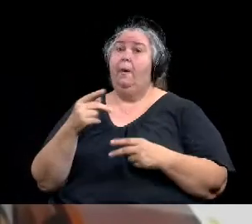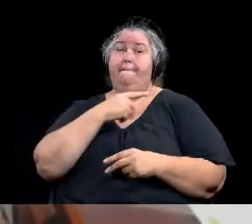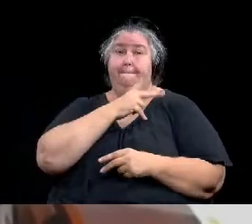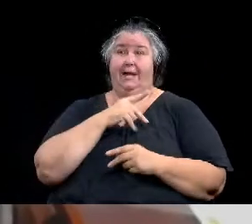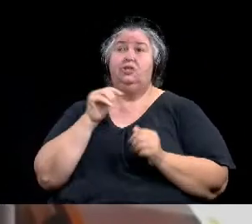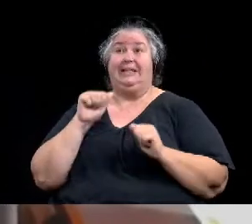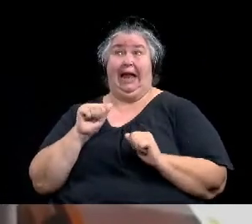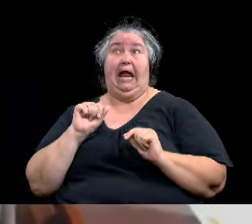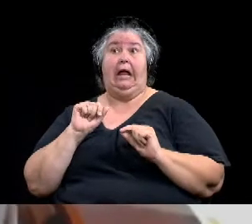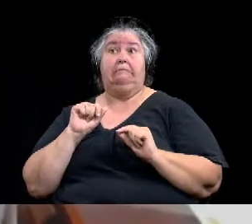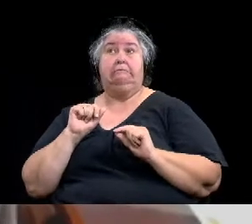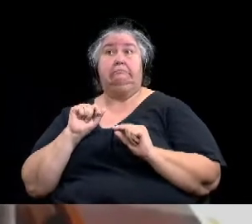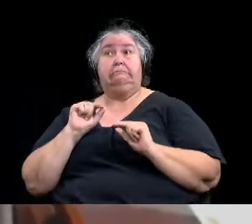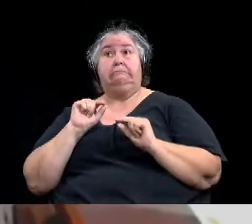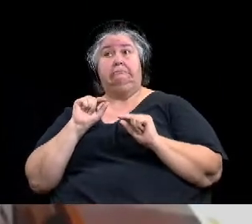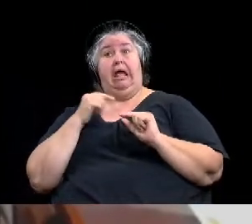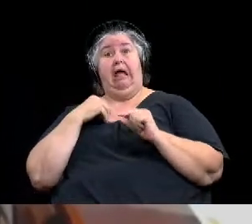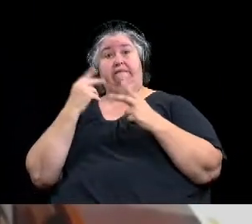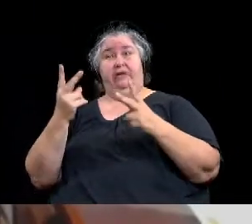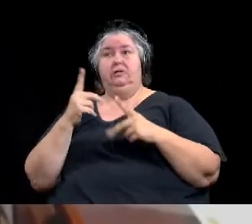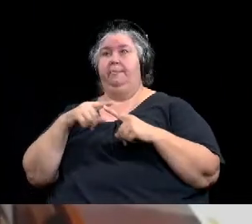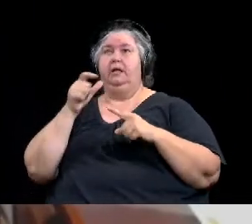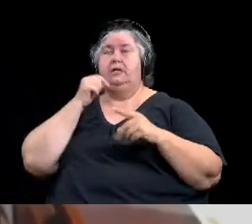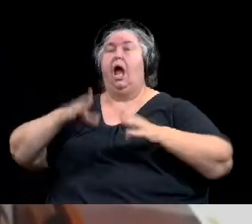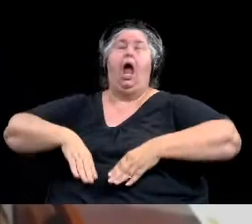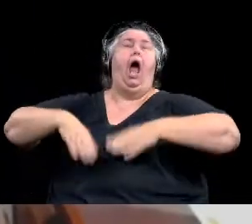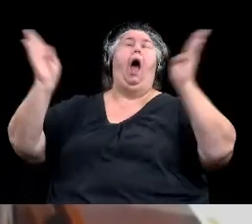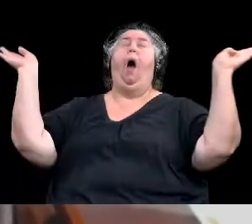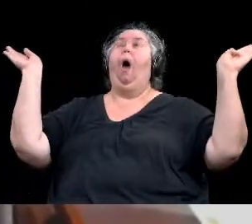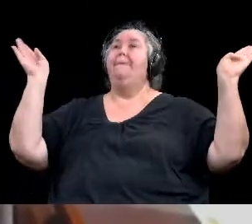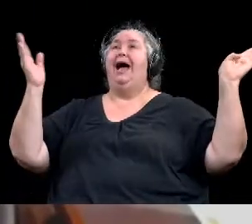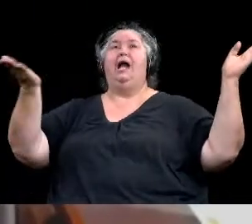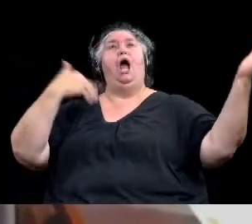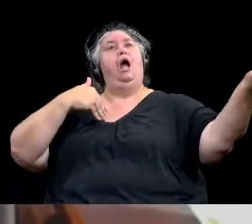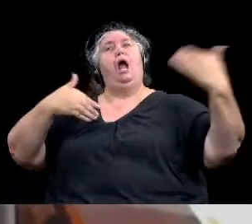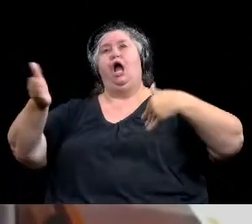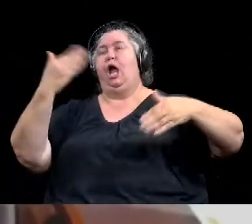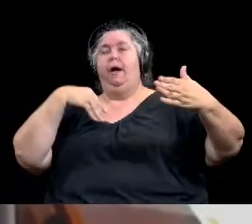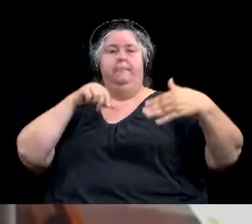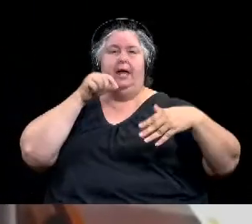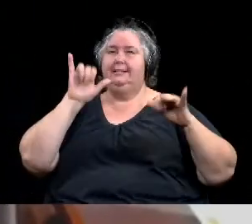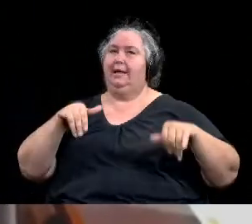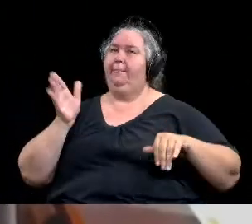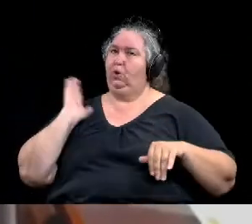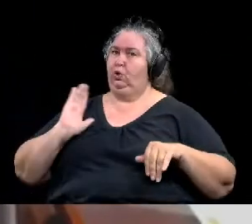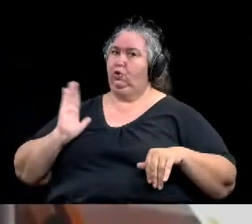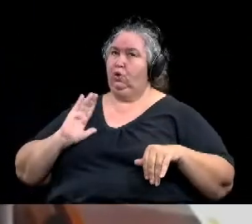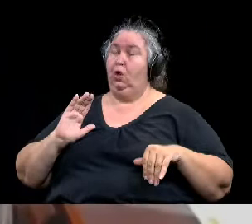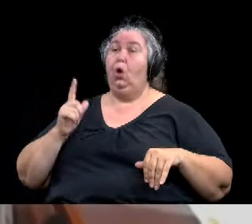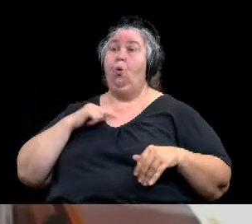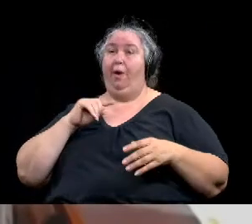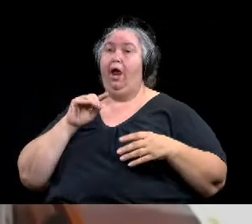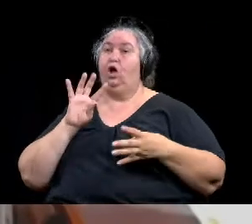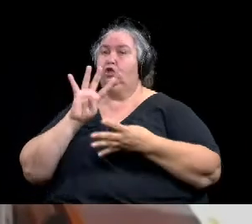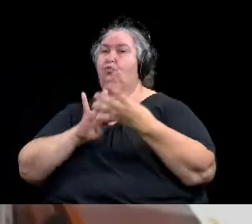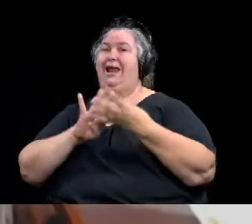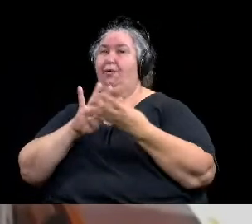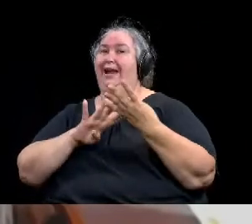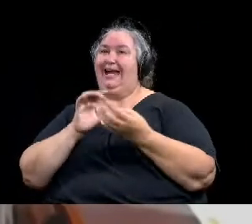visitors, but it's not doors wide open as it used to be. We are screening everybody that